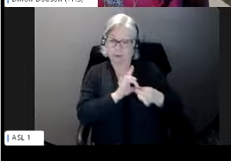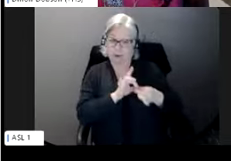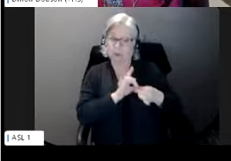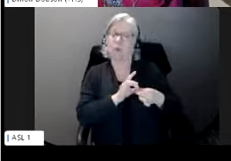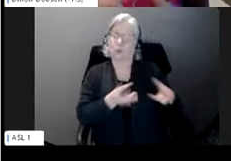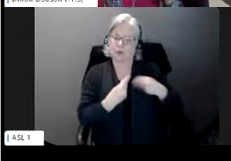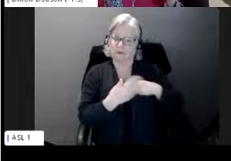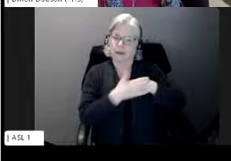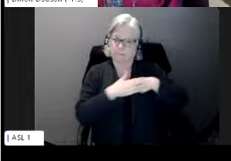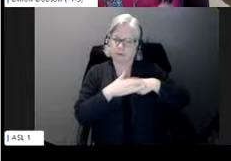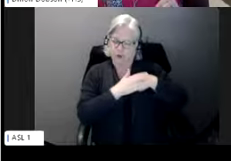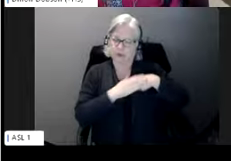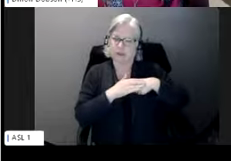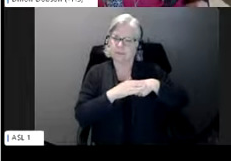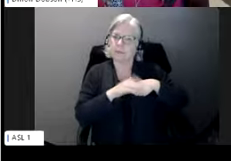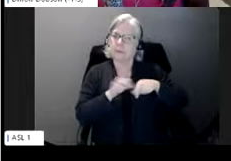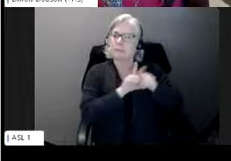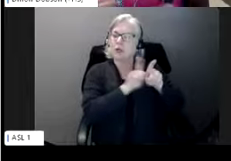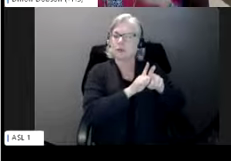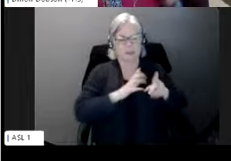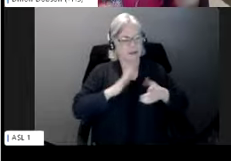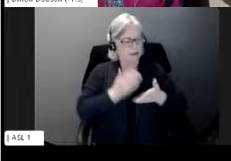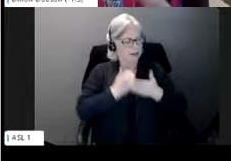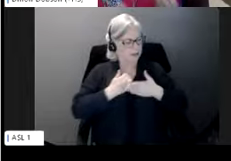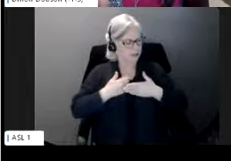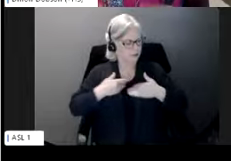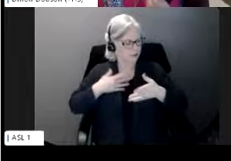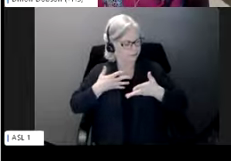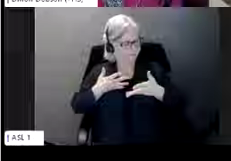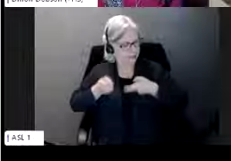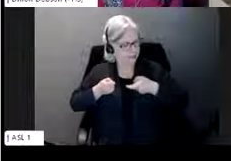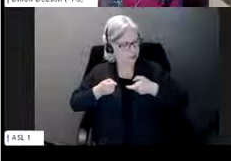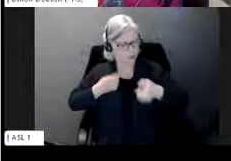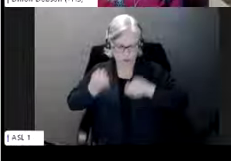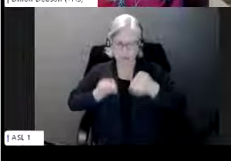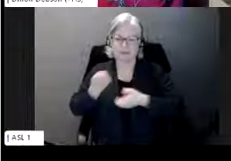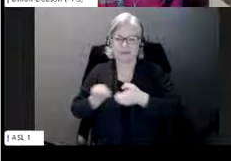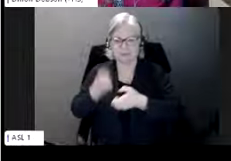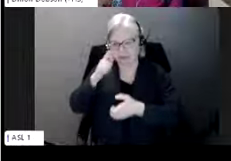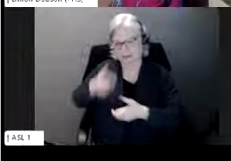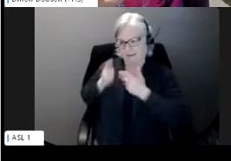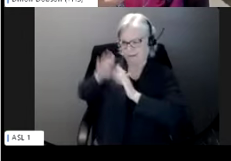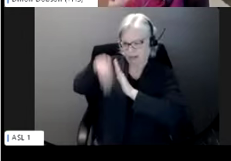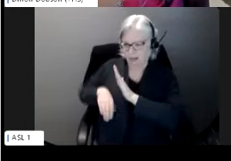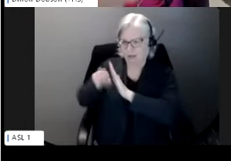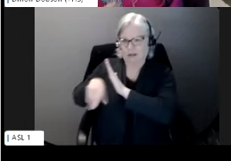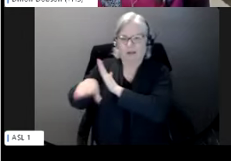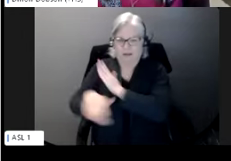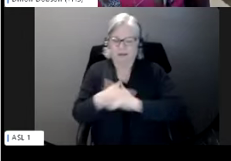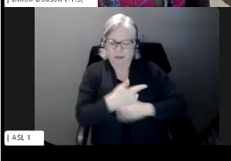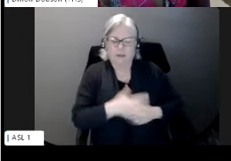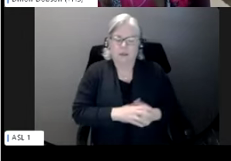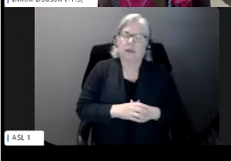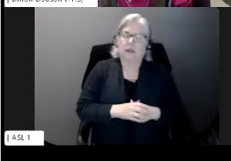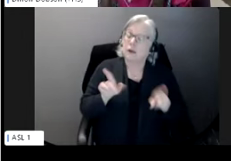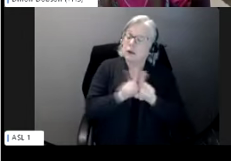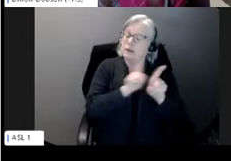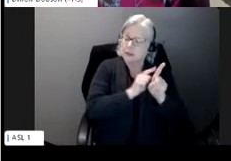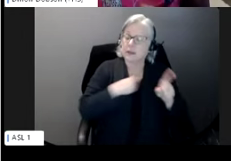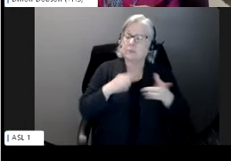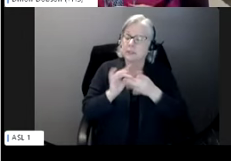comfort and emotional regulation during these periods of stress or transition. We also know, of course, I mentioned it before, but that